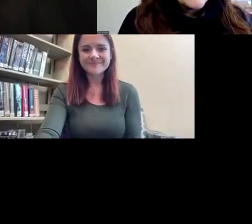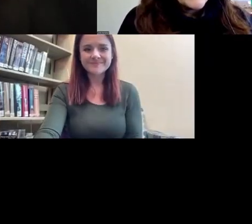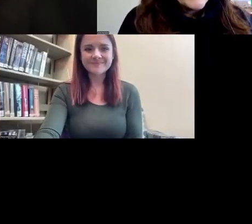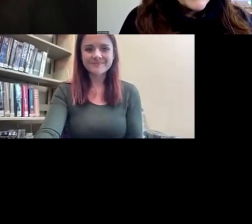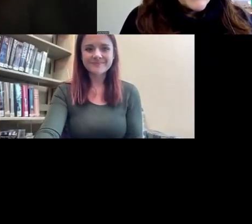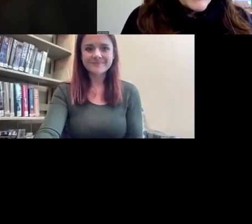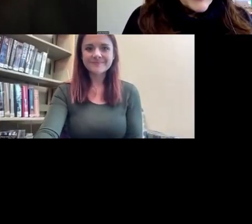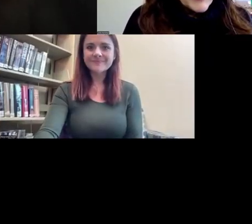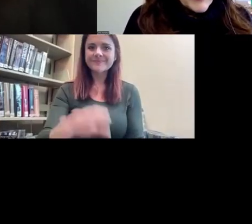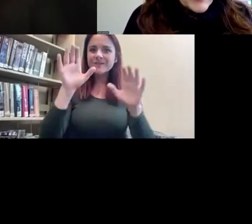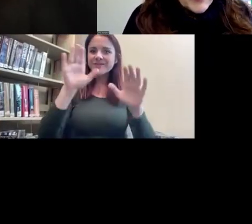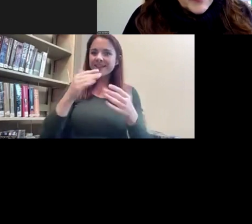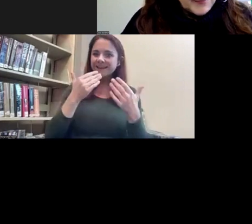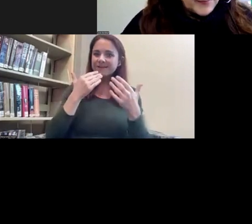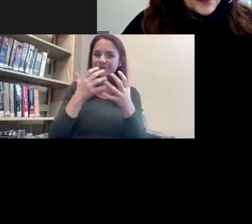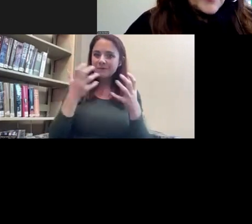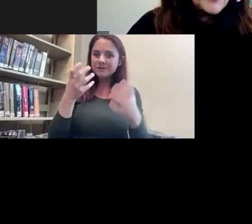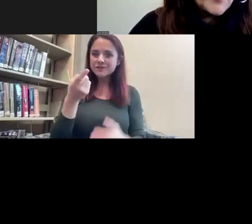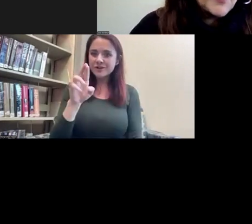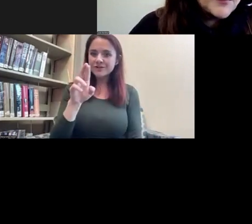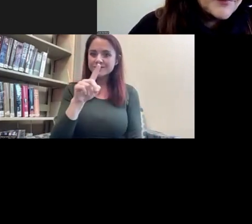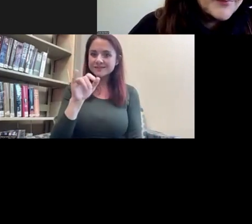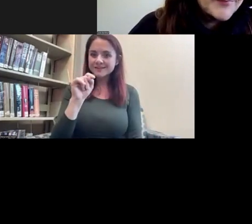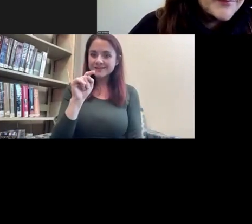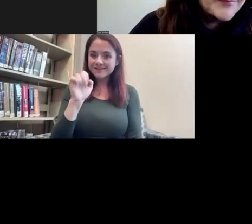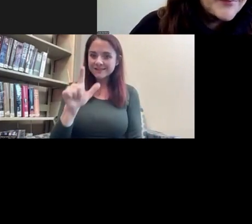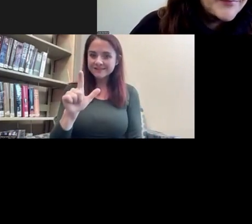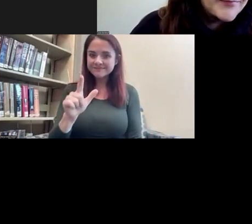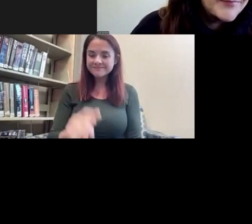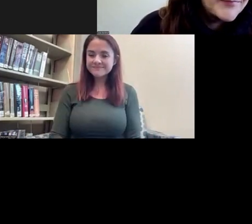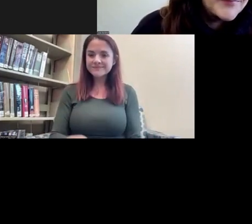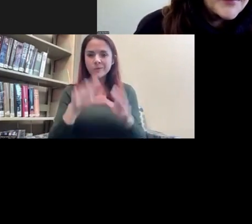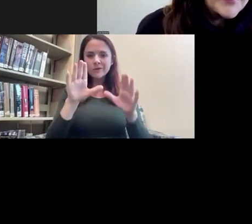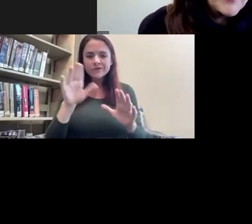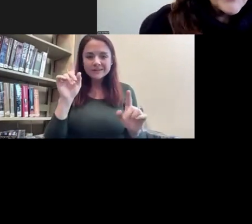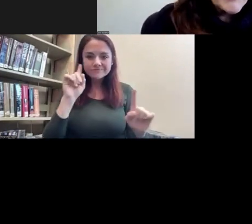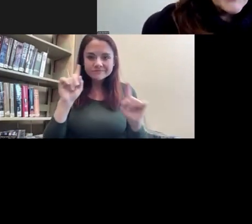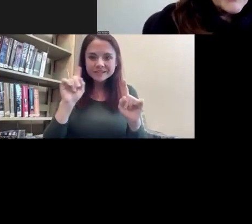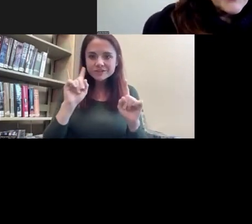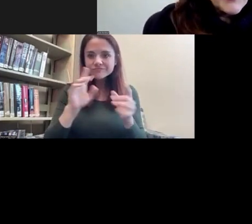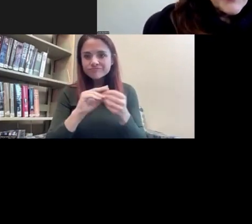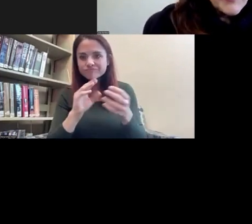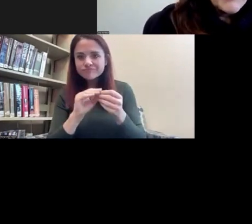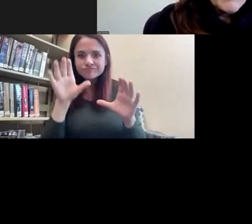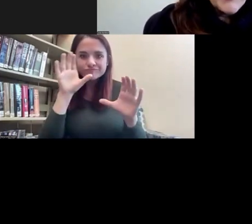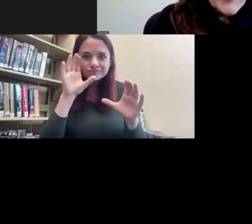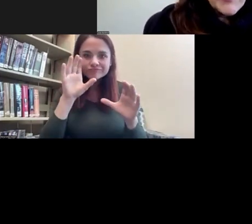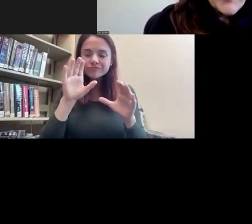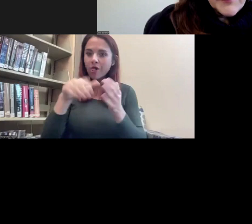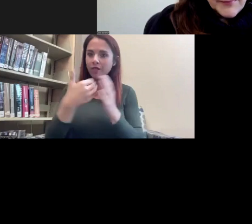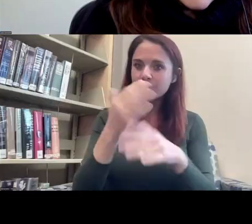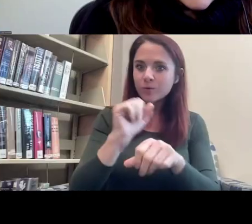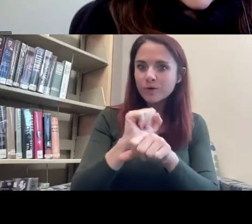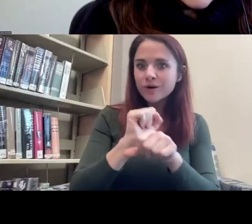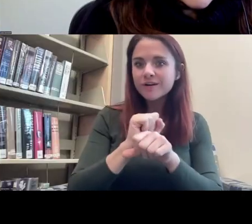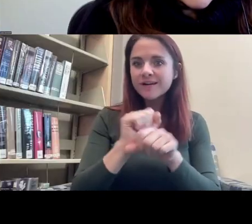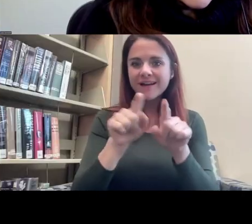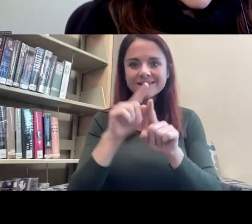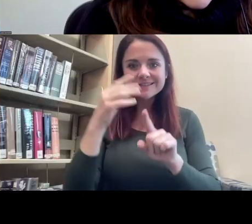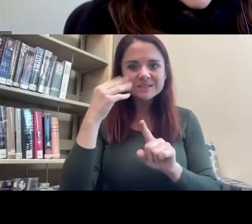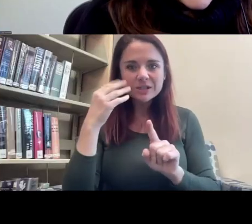Great. Thank you, Dr. Ziddle. Great to hear about all of your work and experience also in our region